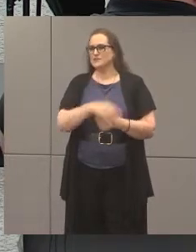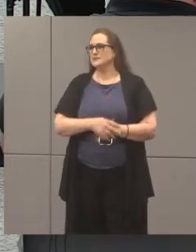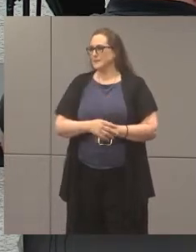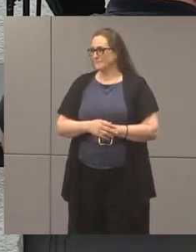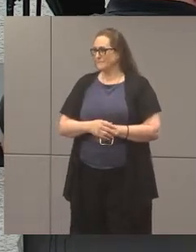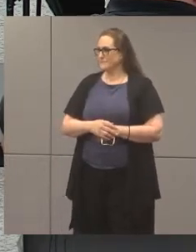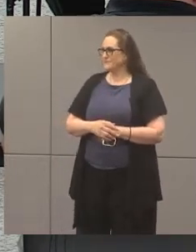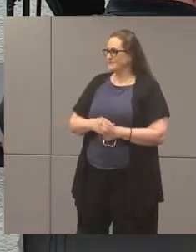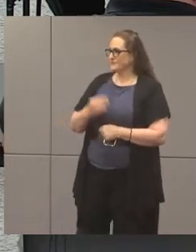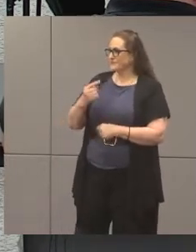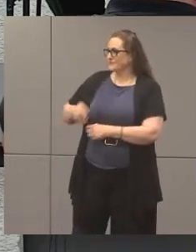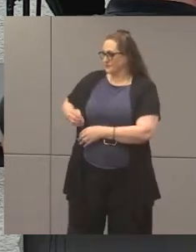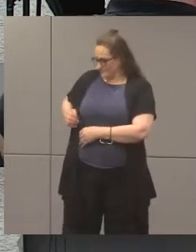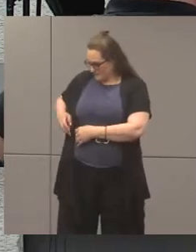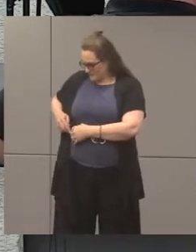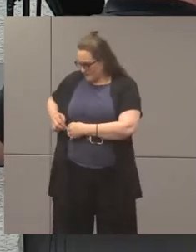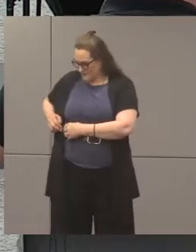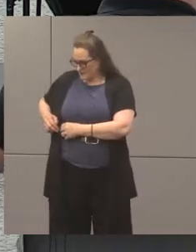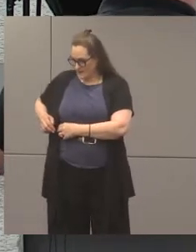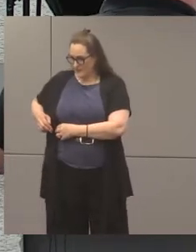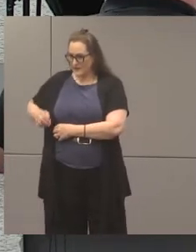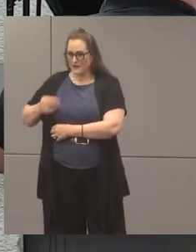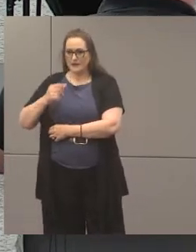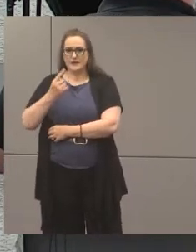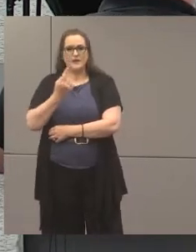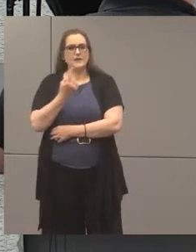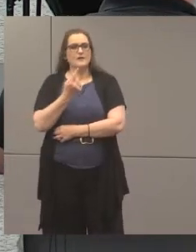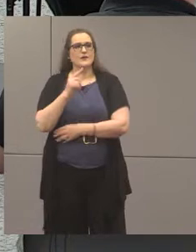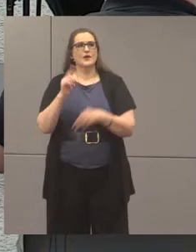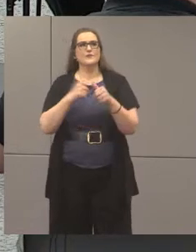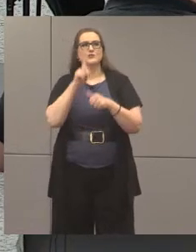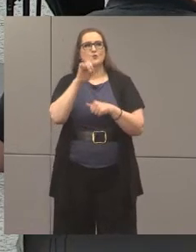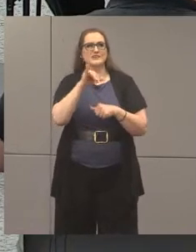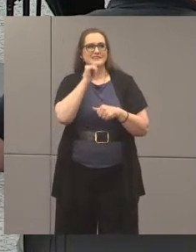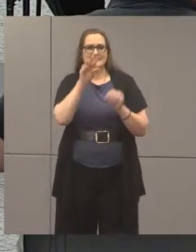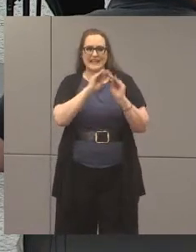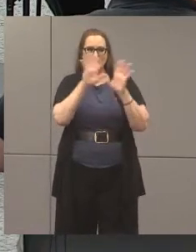first one is, it's not clear to me how we got where we are.